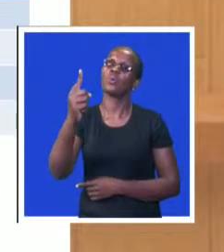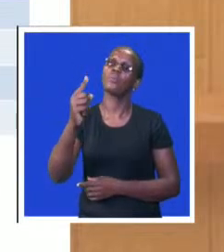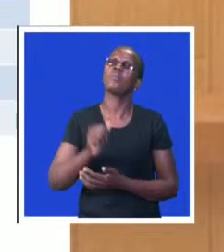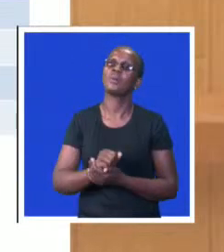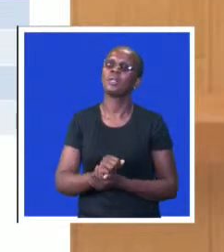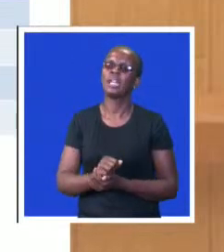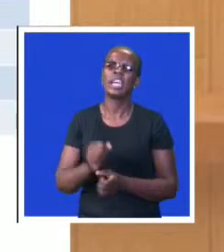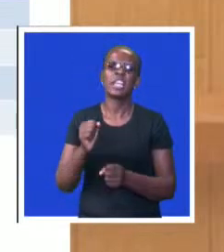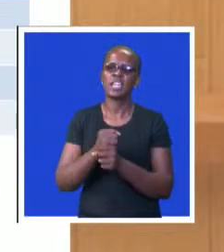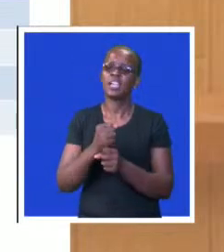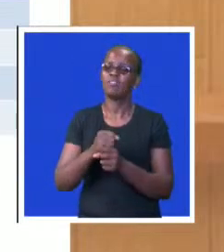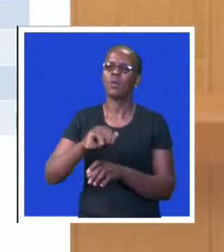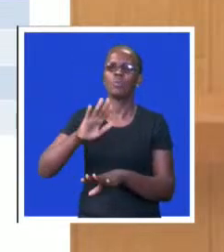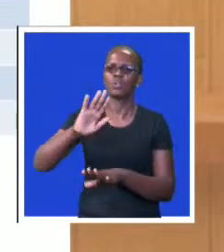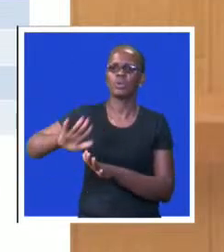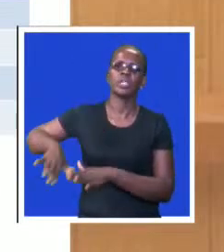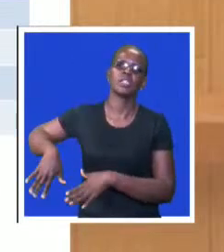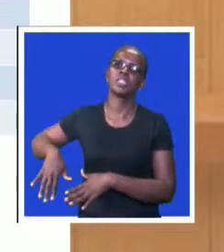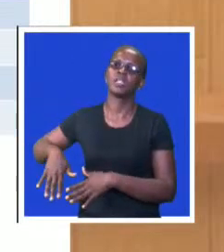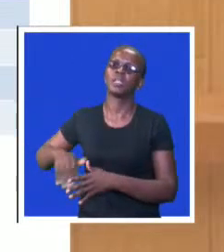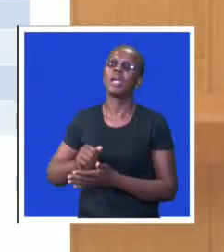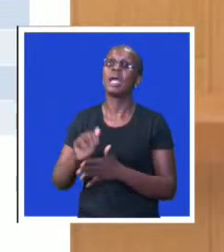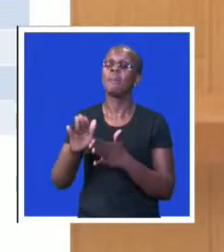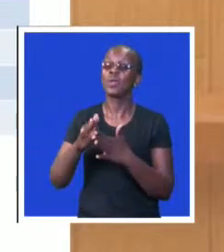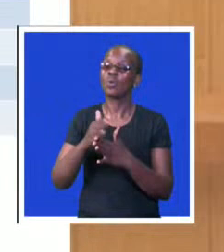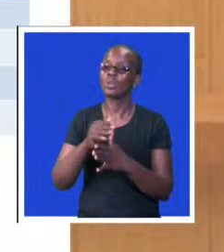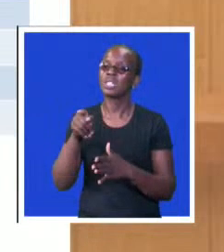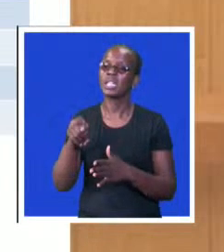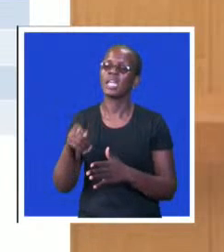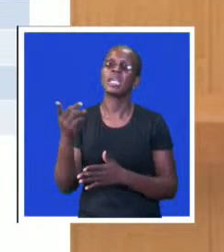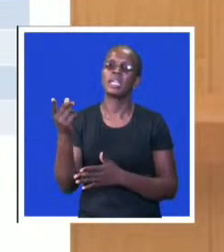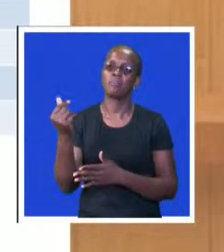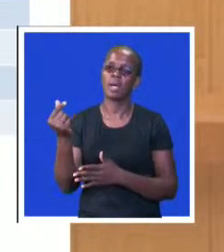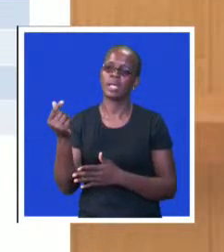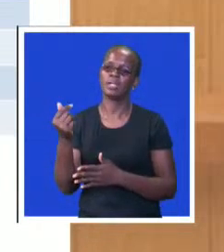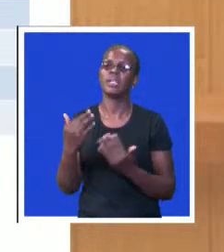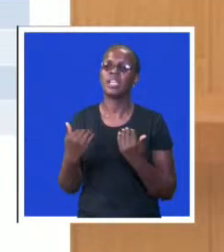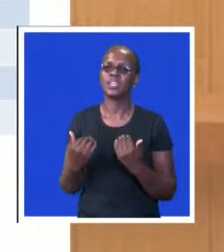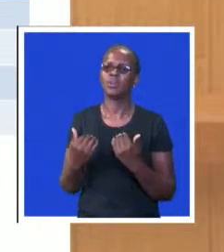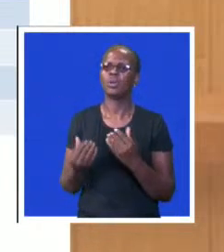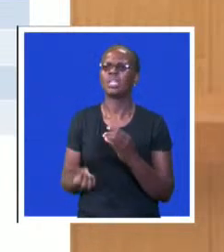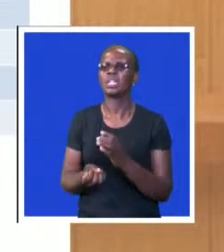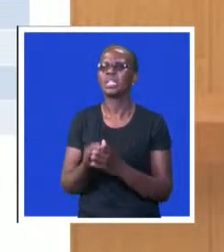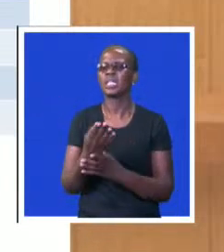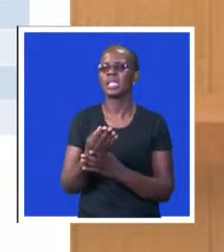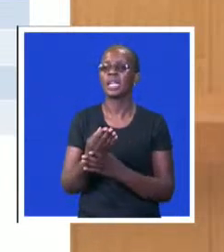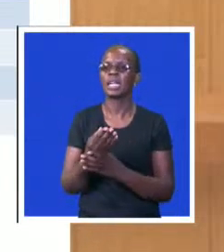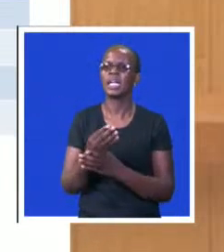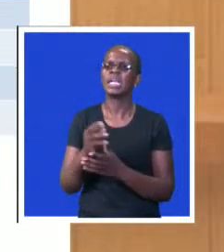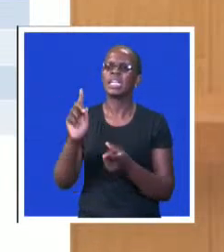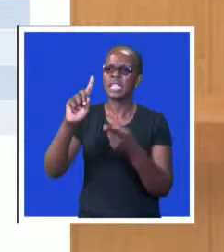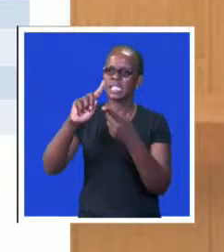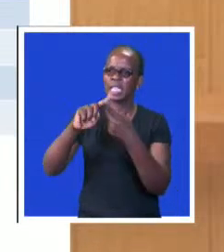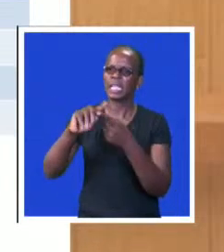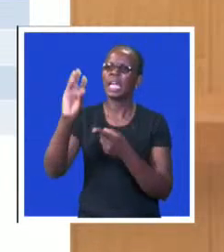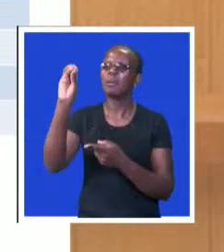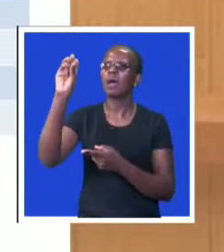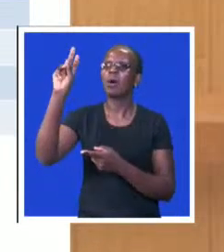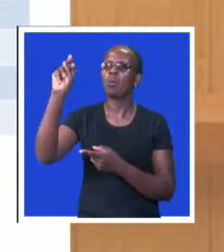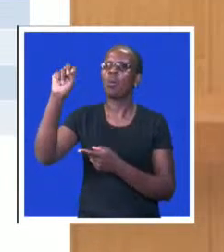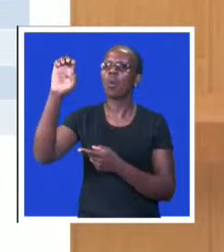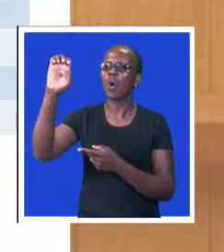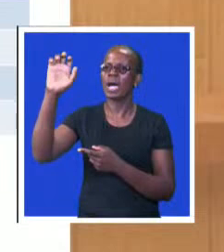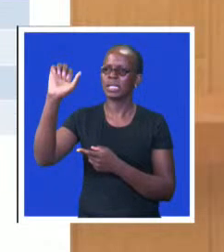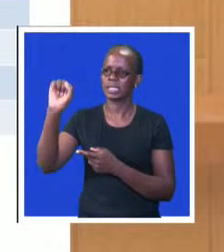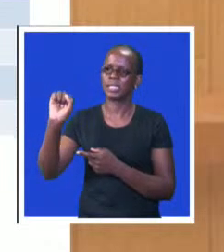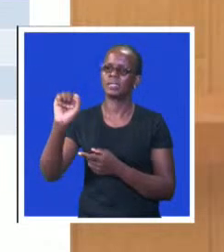point before you move to the emalangeni. Now we are going to start adding the ones in the emalangeni. We